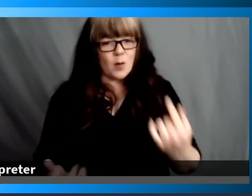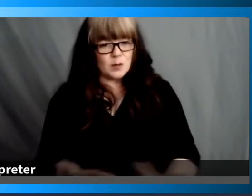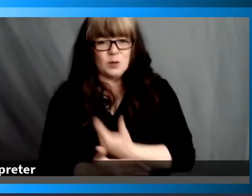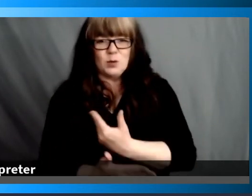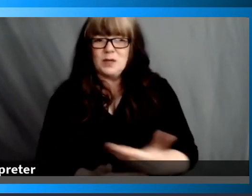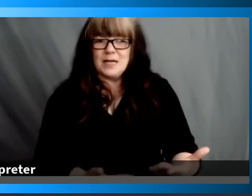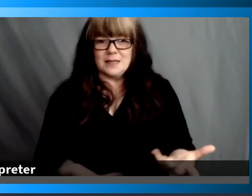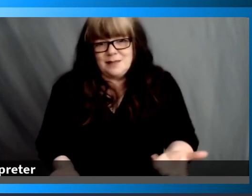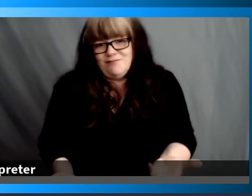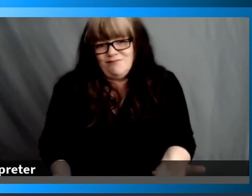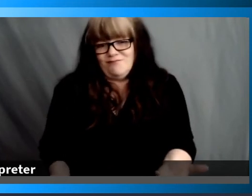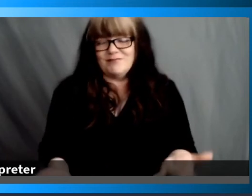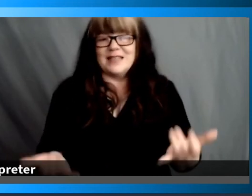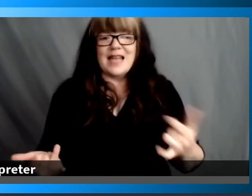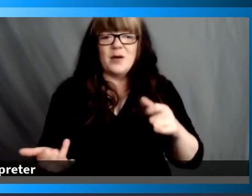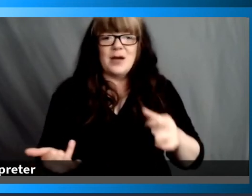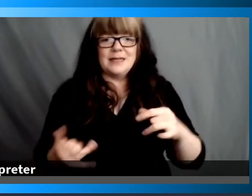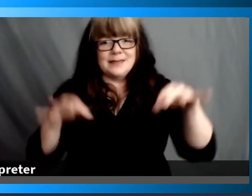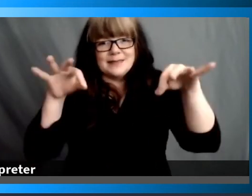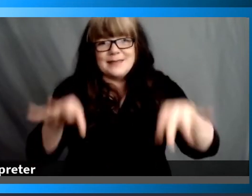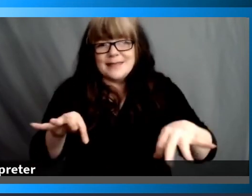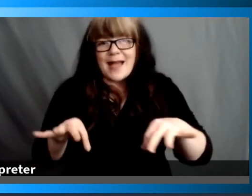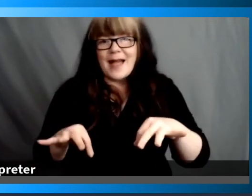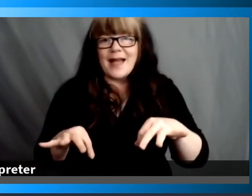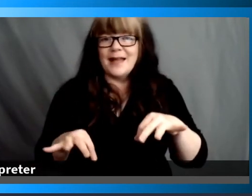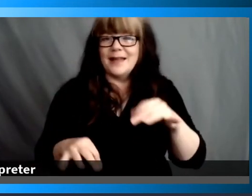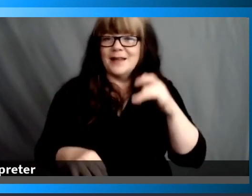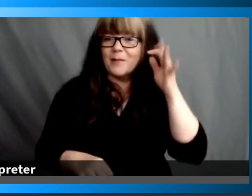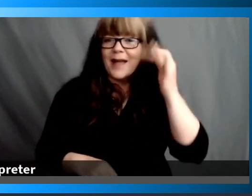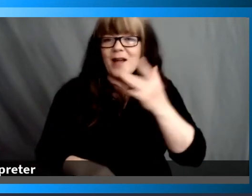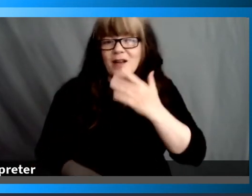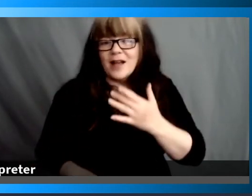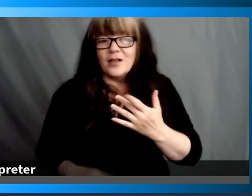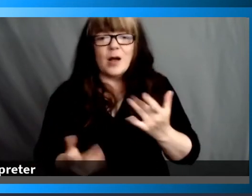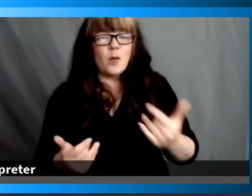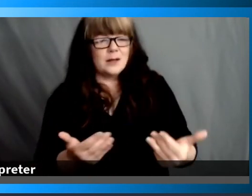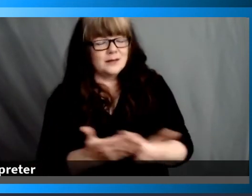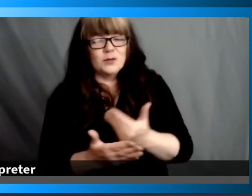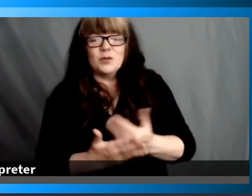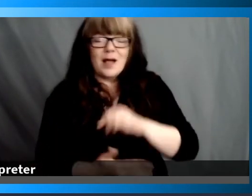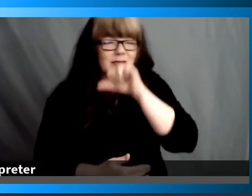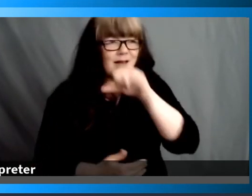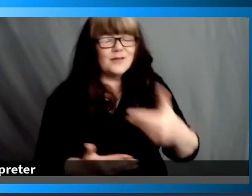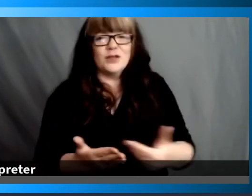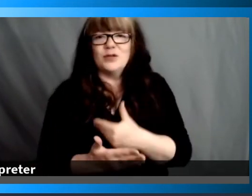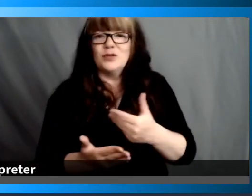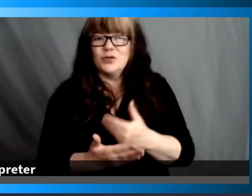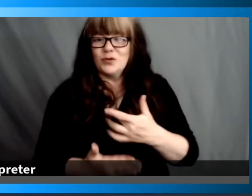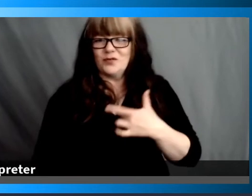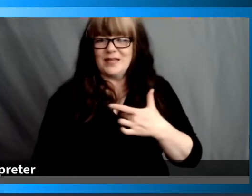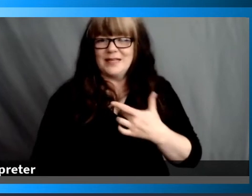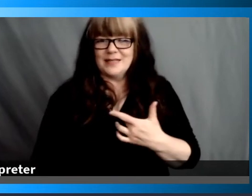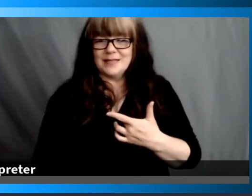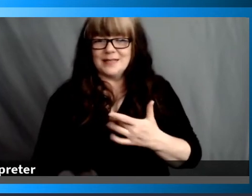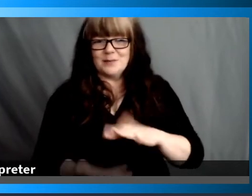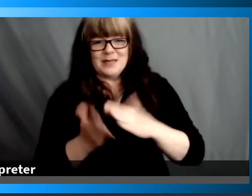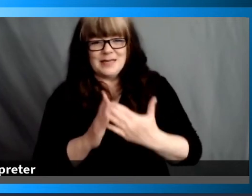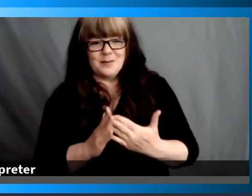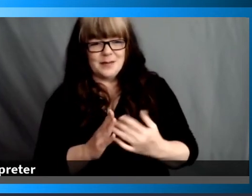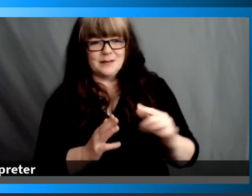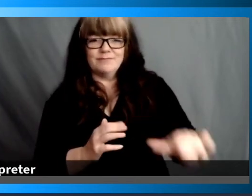Like, I need to dye my hair or something. Like, I love the newness. I love trying to become something else. The